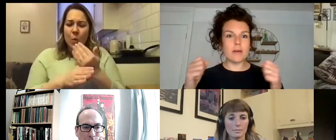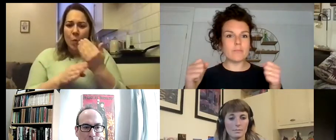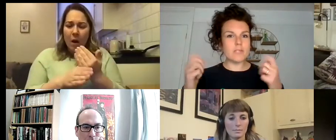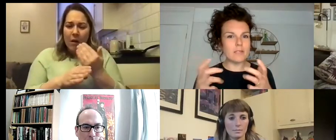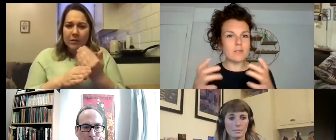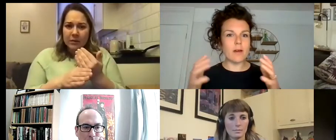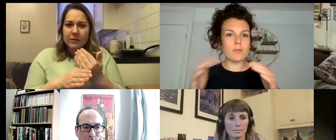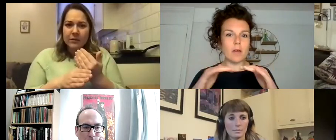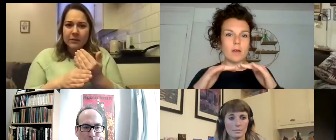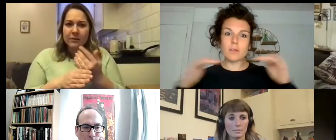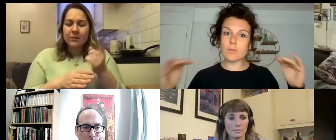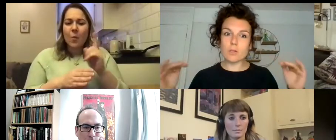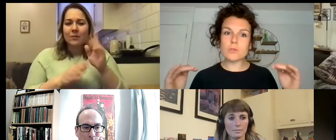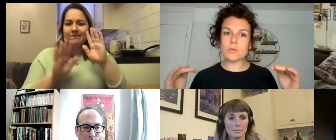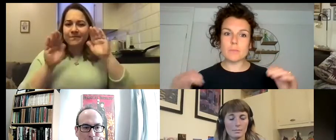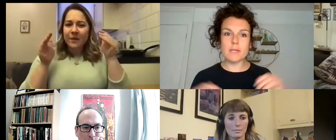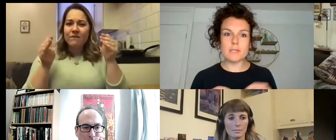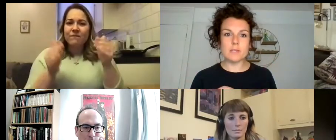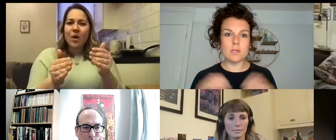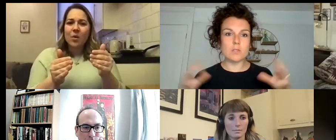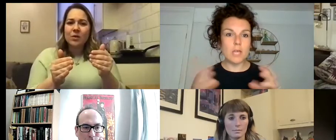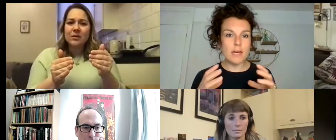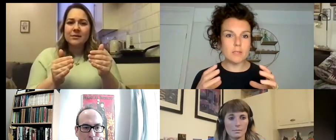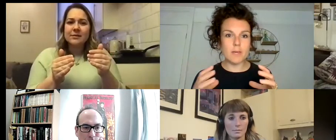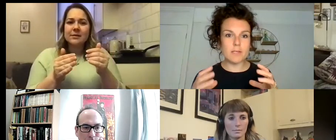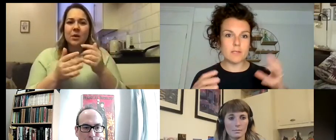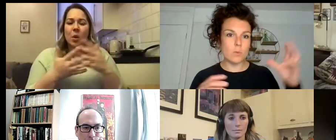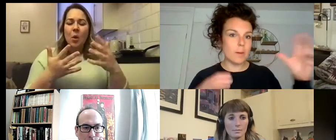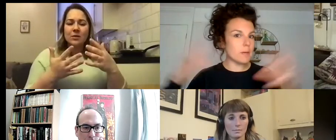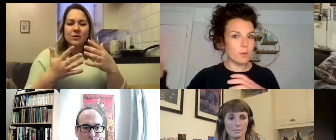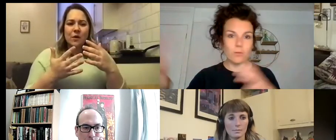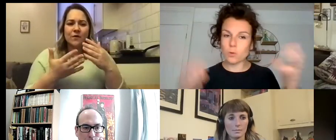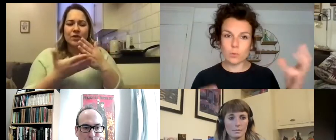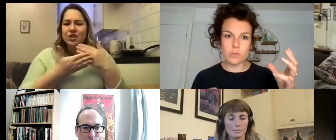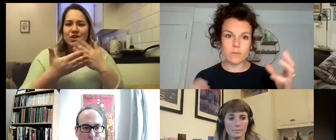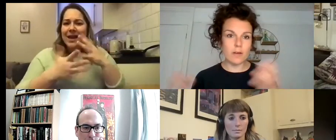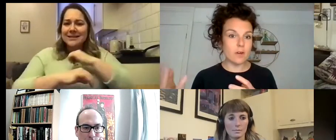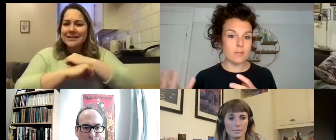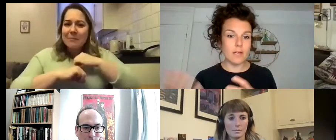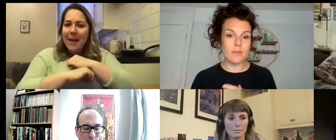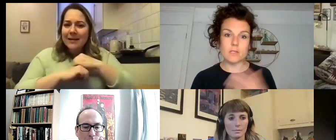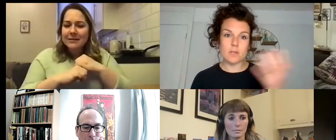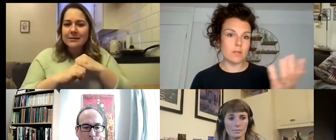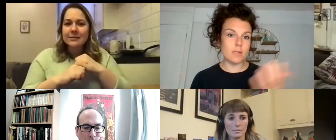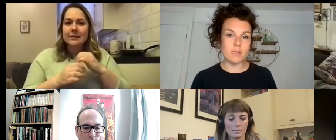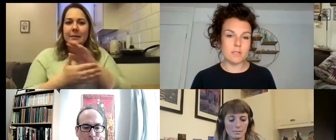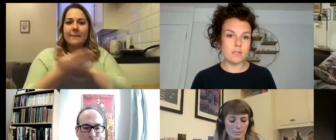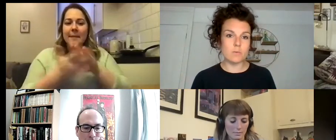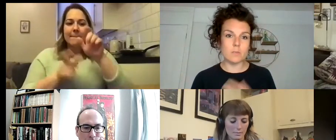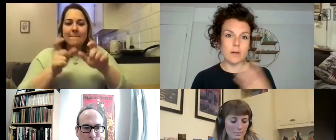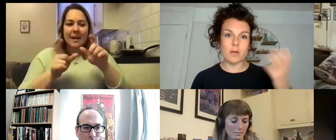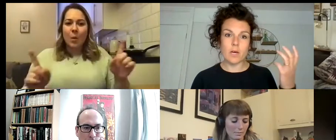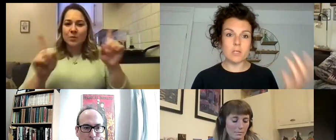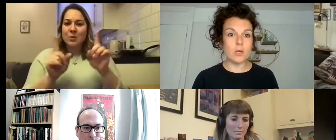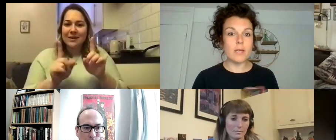was centered around kind of neutral spaces, so shared spaces where people of all walks of life come together. So in this instance, it